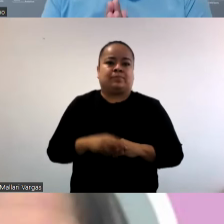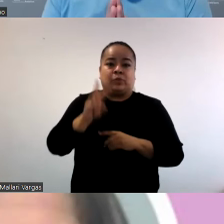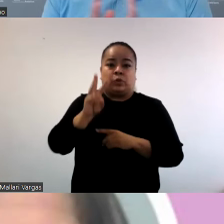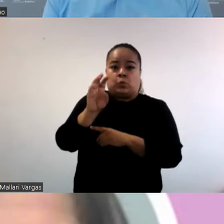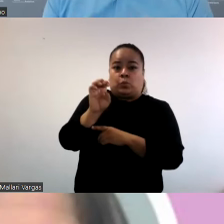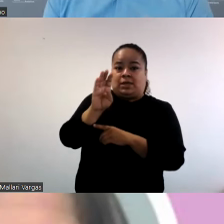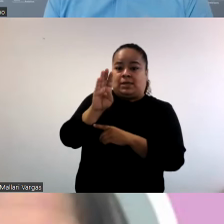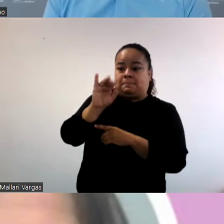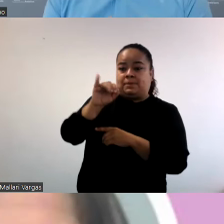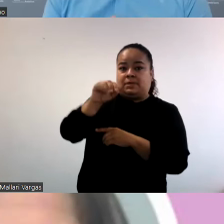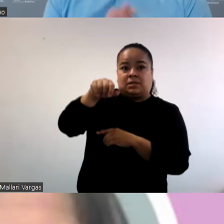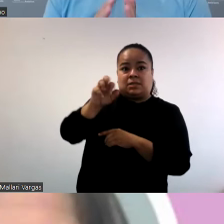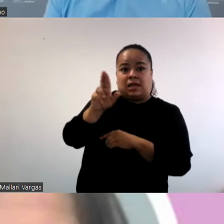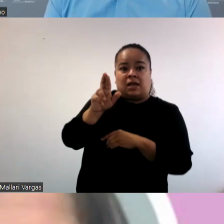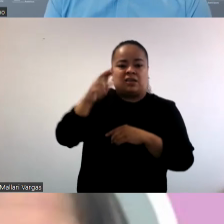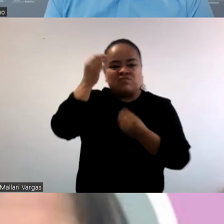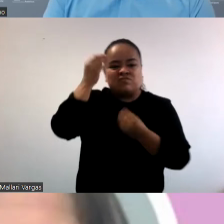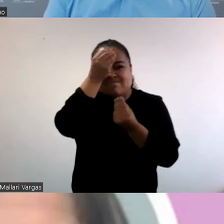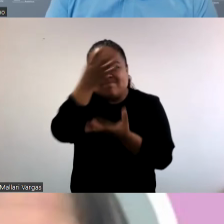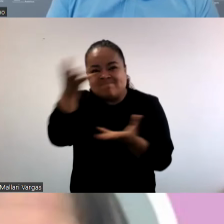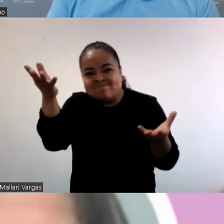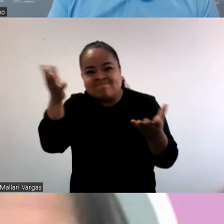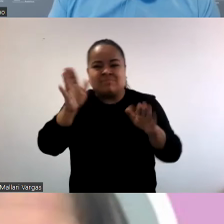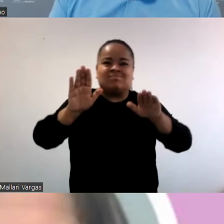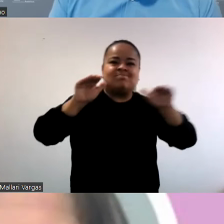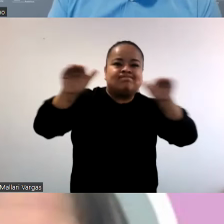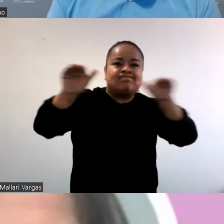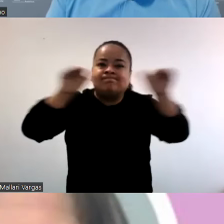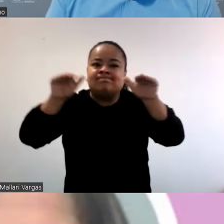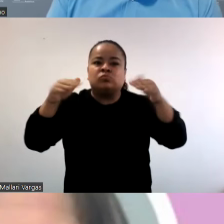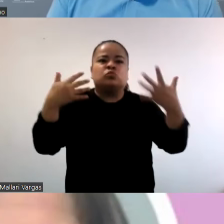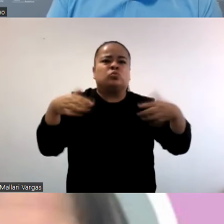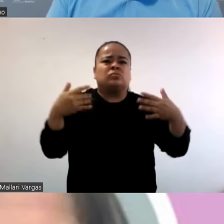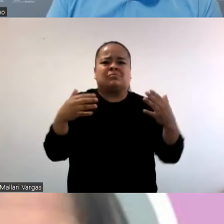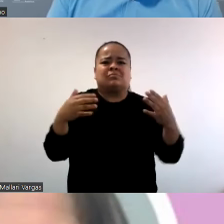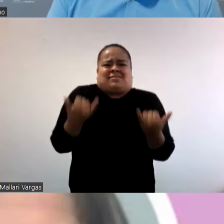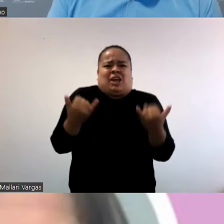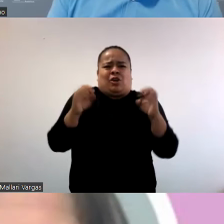prevention response to emergencies at PAHO in Brazil. And